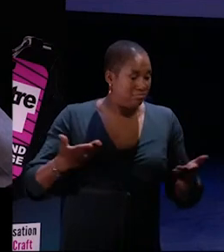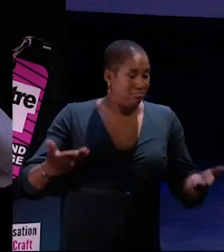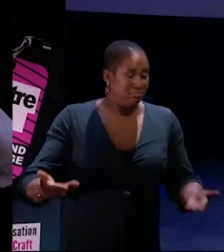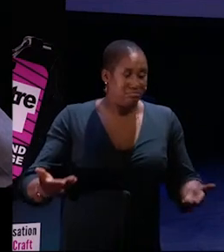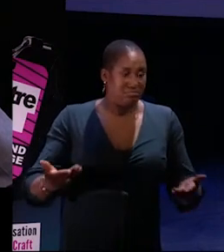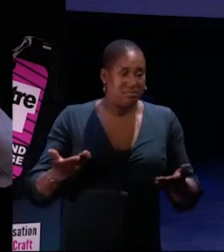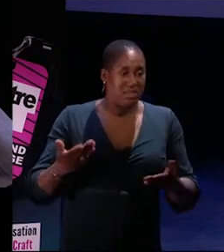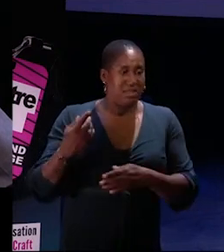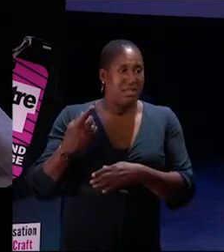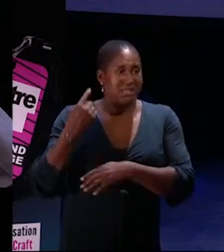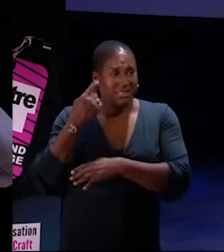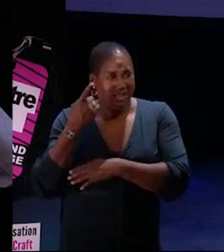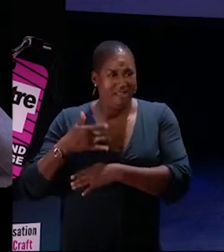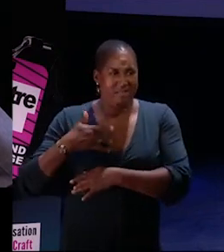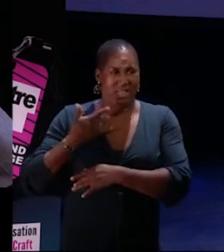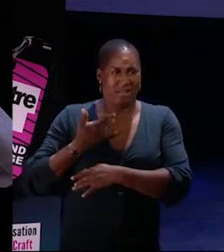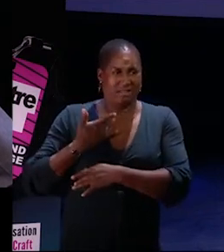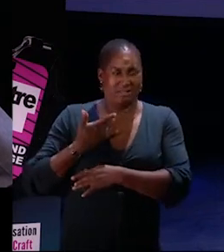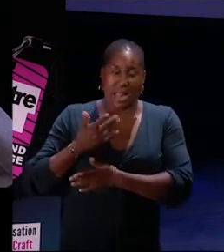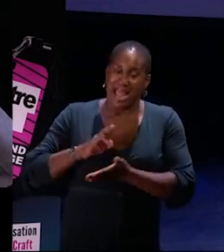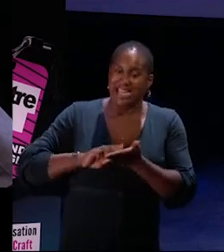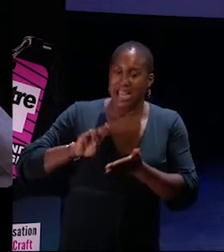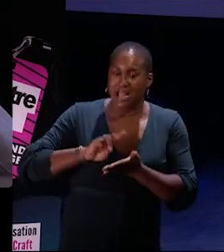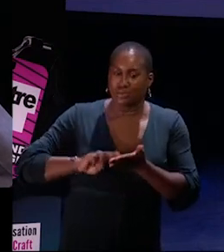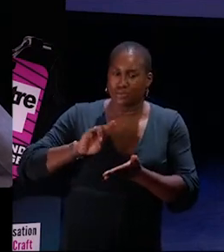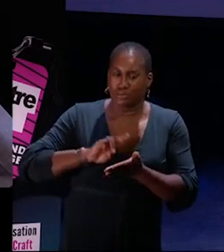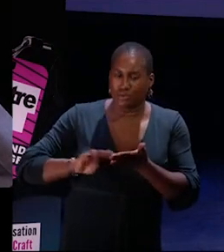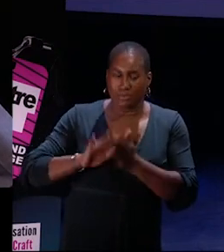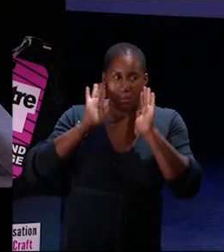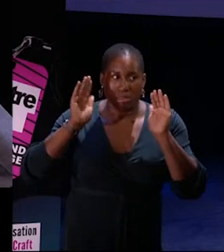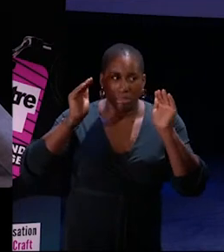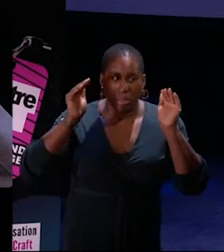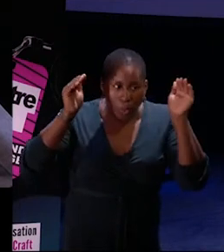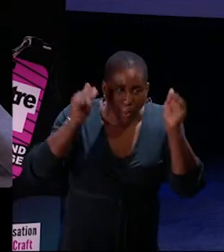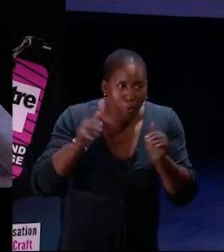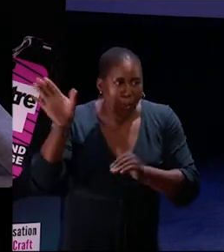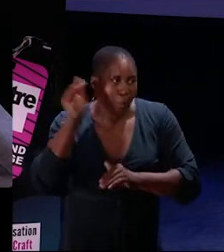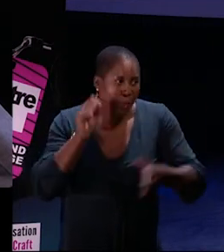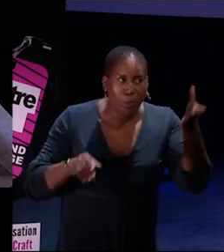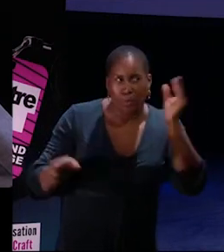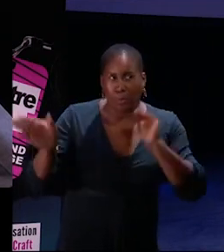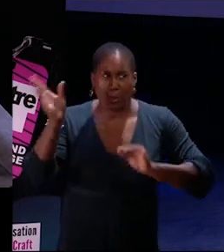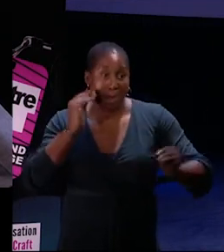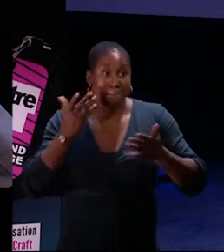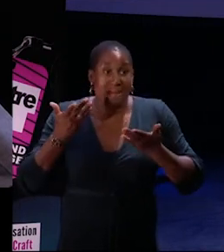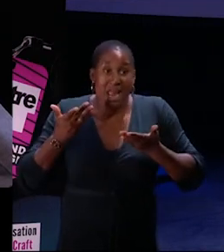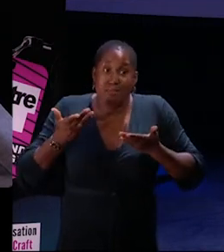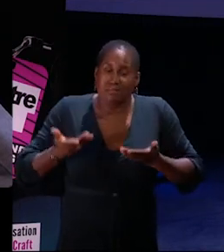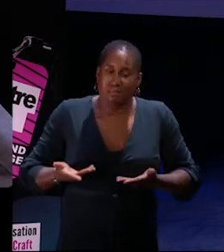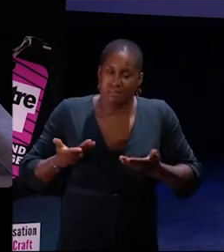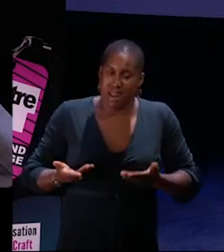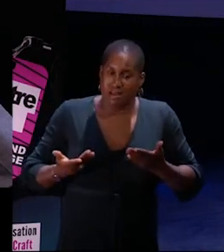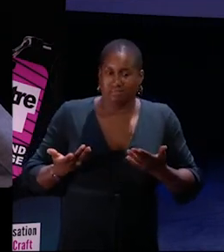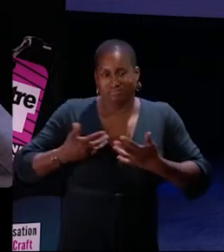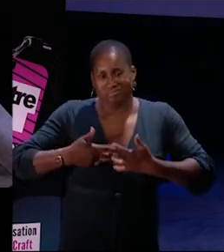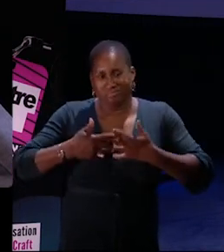it was coming from me and it felt natural. So everyone was concentrating and listening. Now, because of technology, and mainly because of